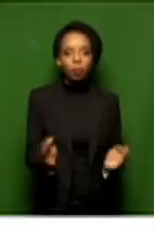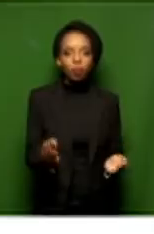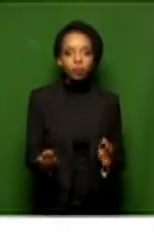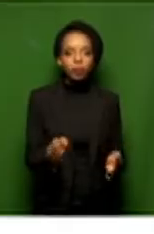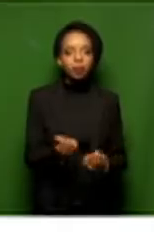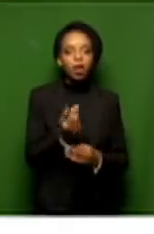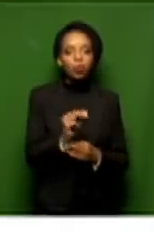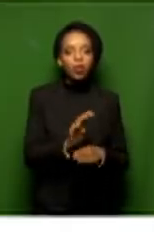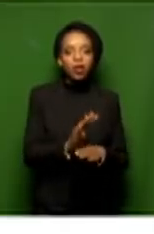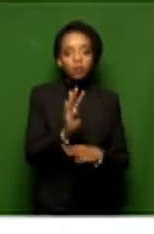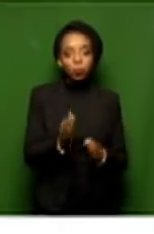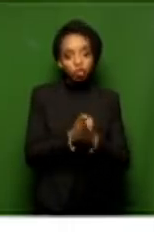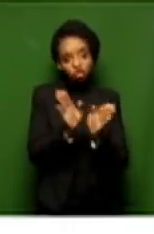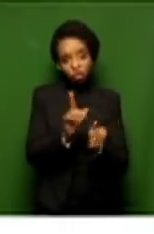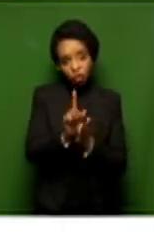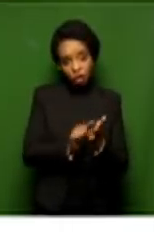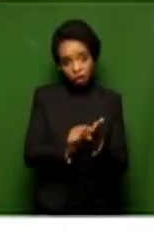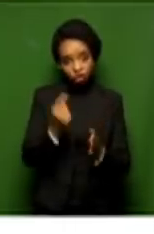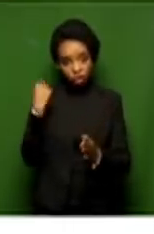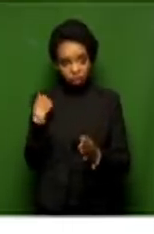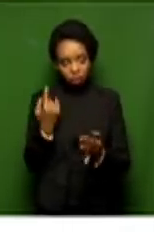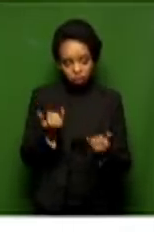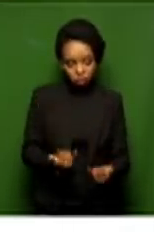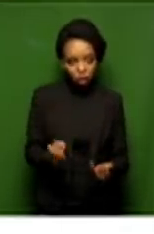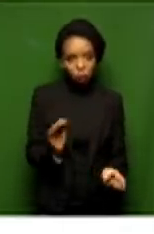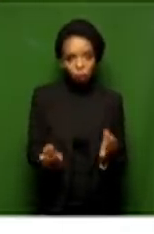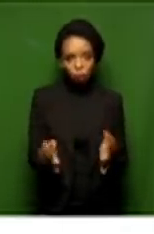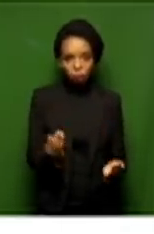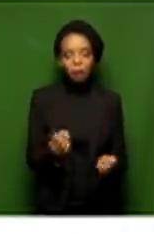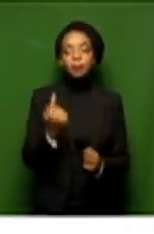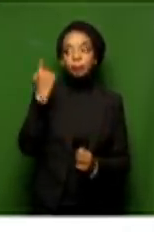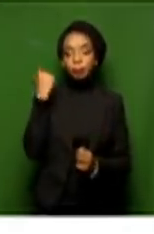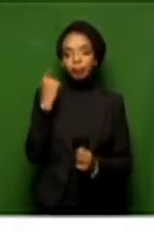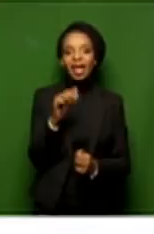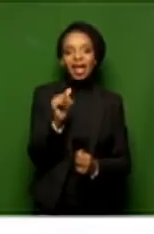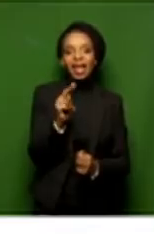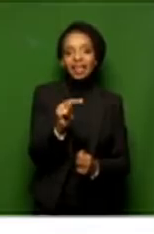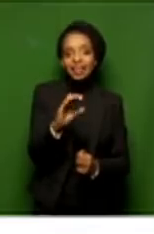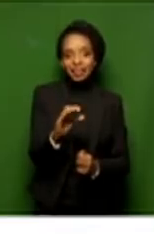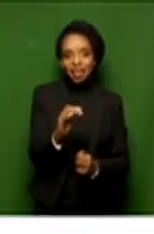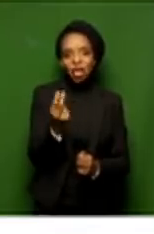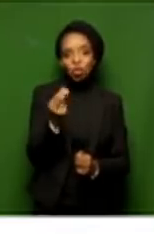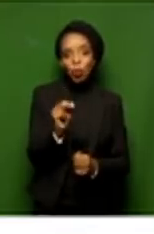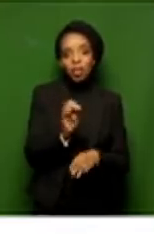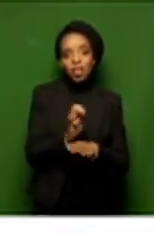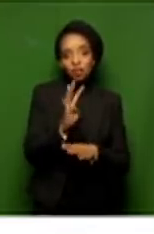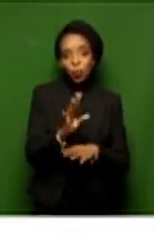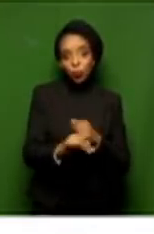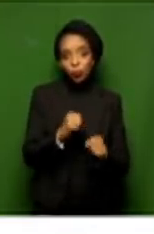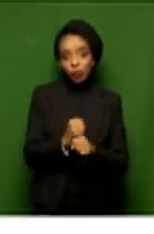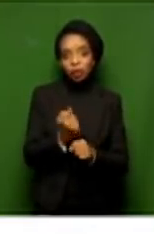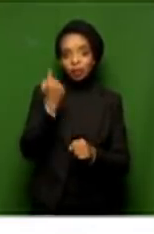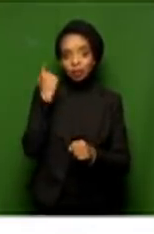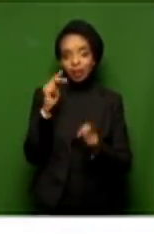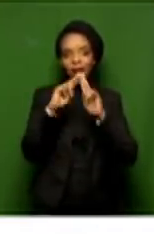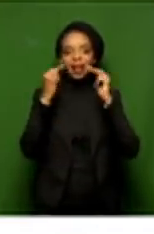general election to this one. Correct. So the ANC, if we look at the ANC, they were in 2014 at the national